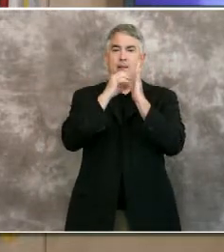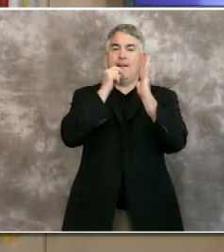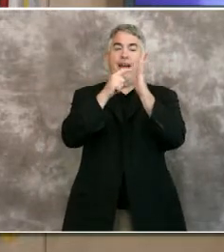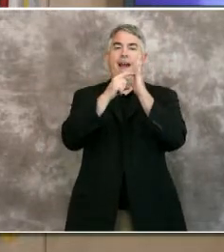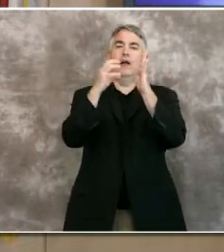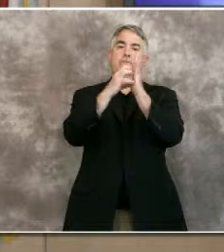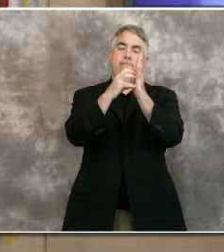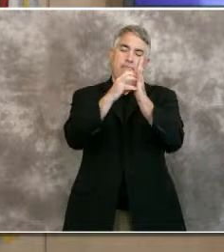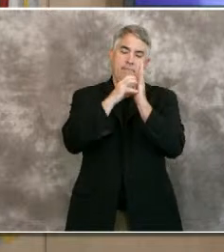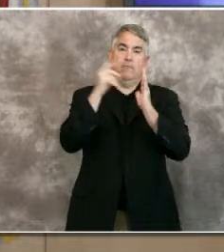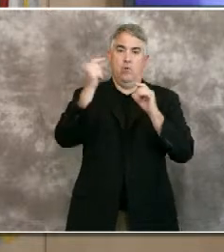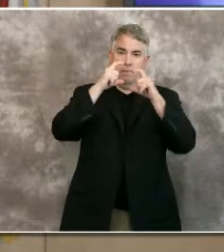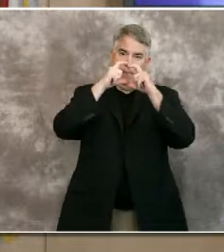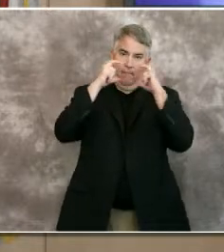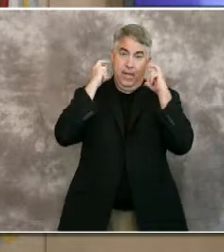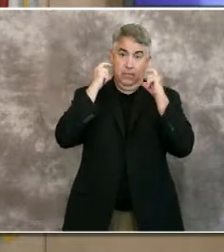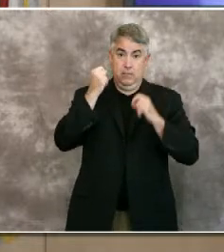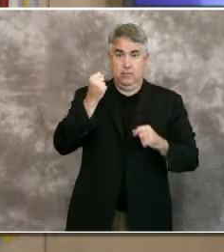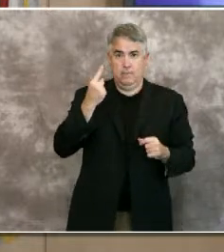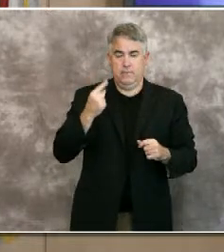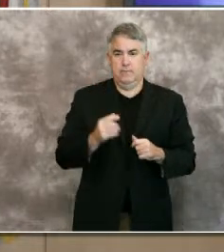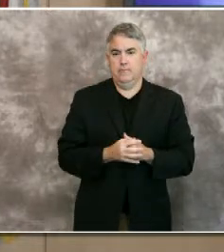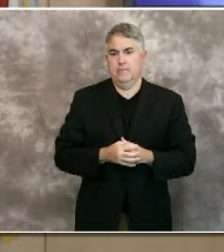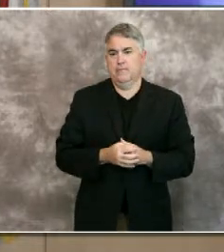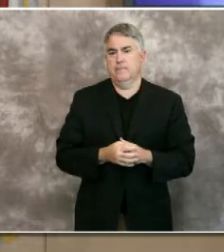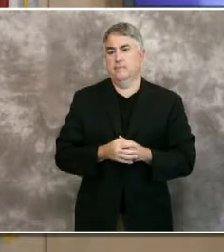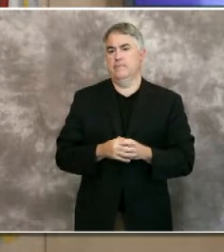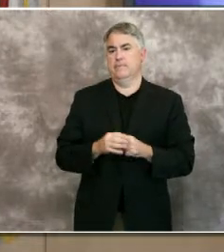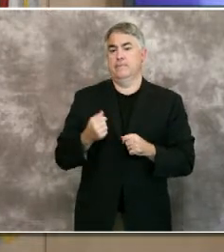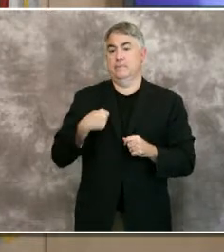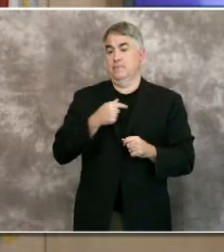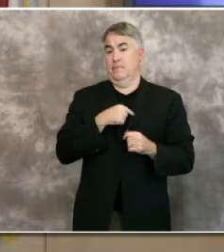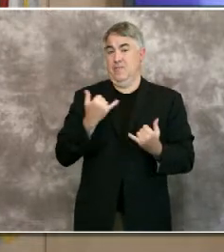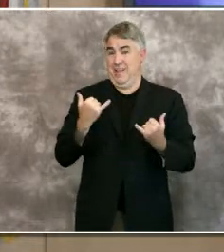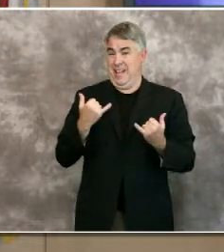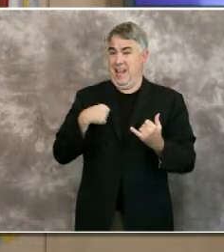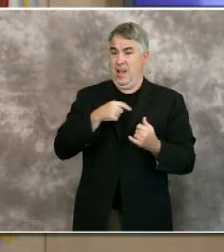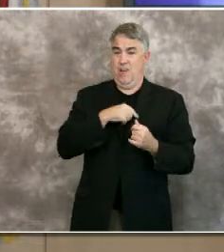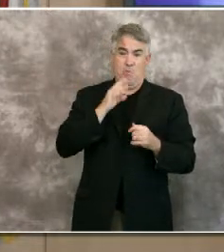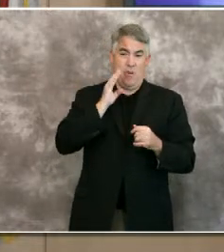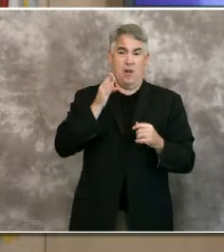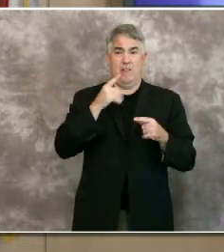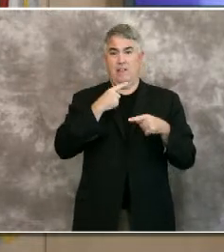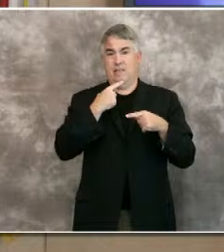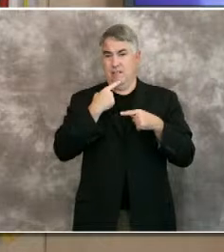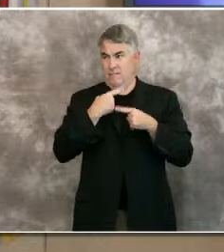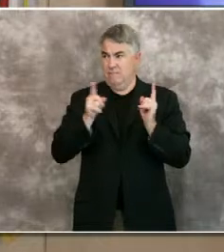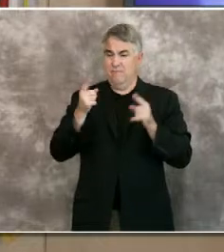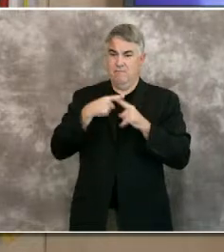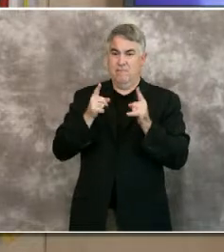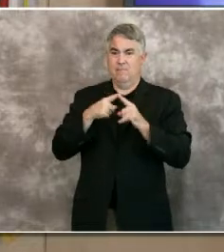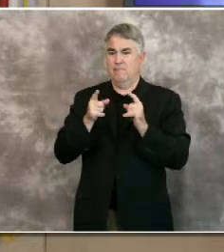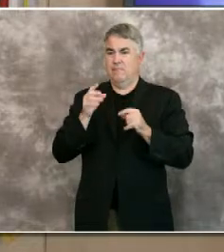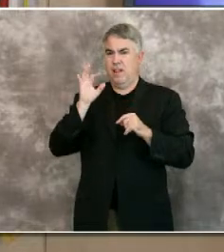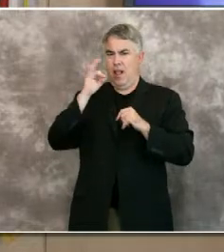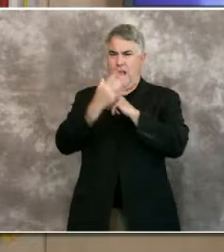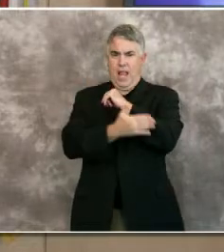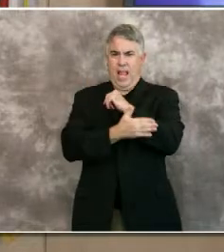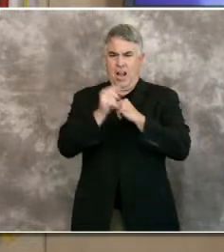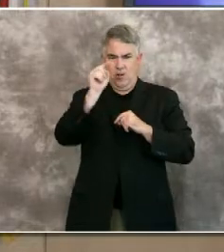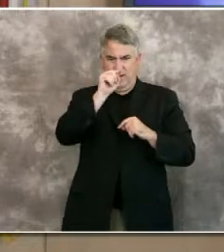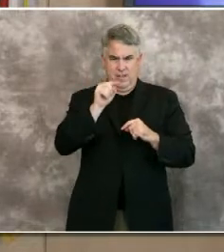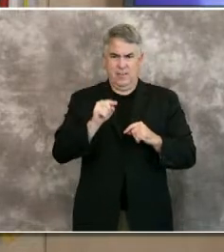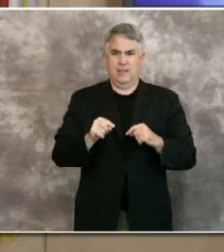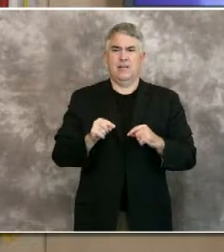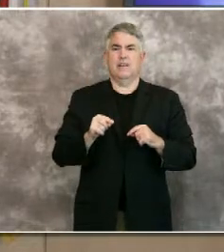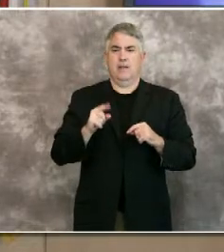of scientific evidence that supports the utilization of face coverings as a way to slow the spread of coronavirus and slow the transmission, the